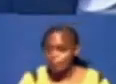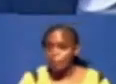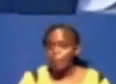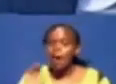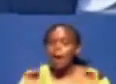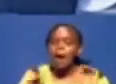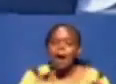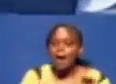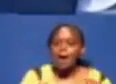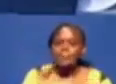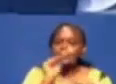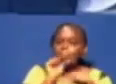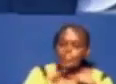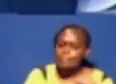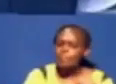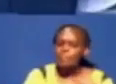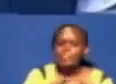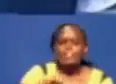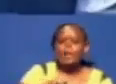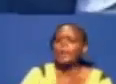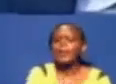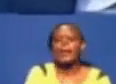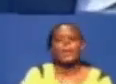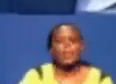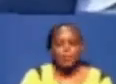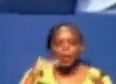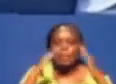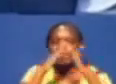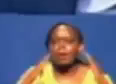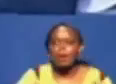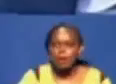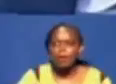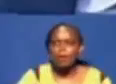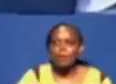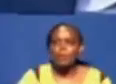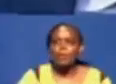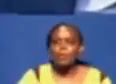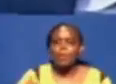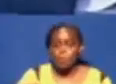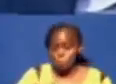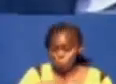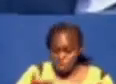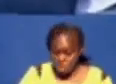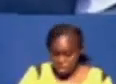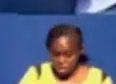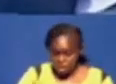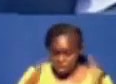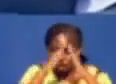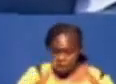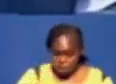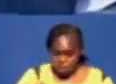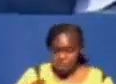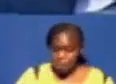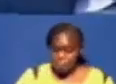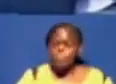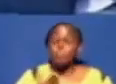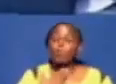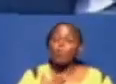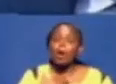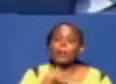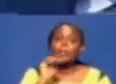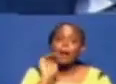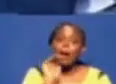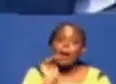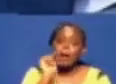and Honorable Chair, we had asked for division and you said that we are not ready for division, and we can ask for division standing anywhere